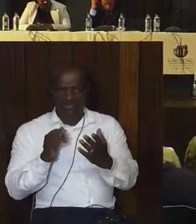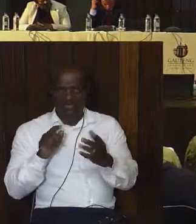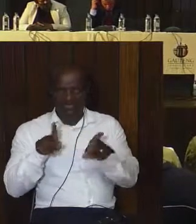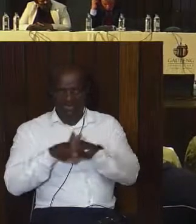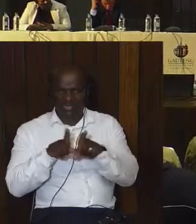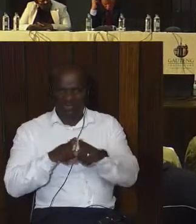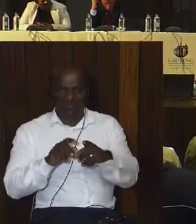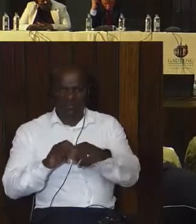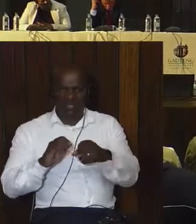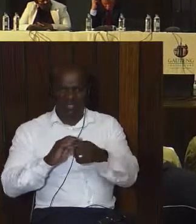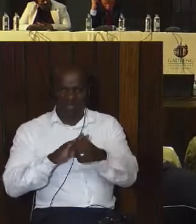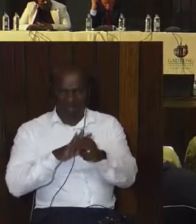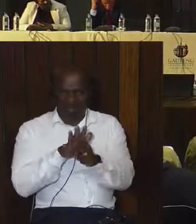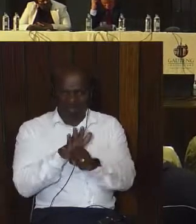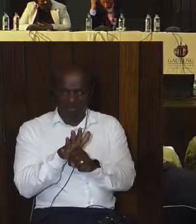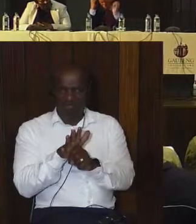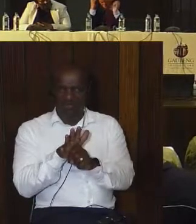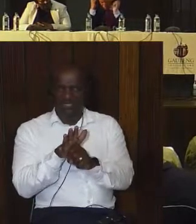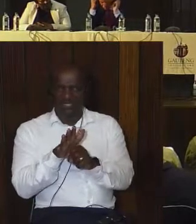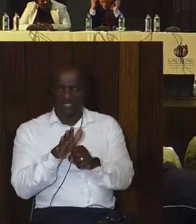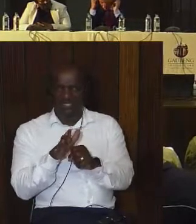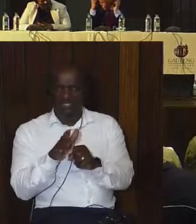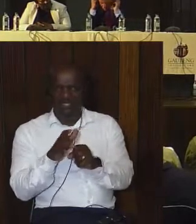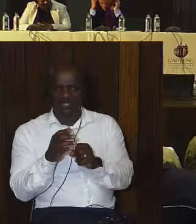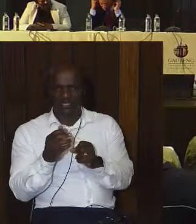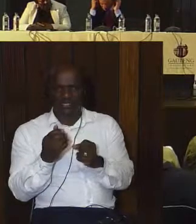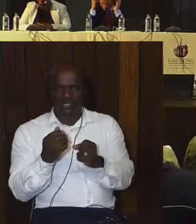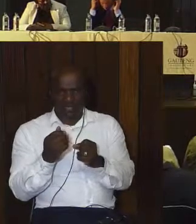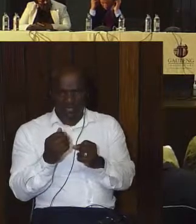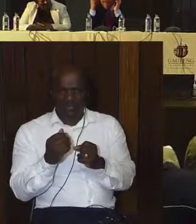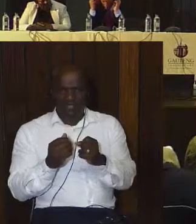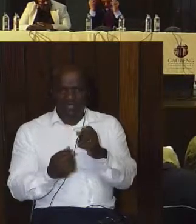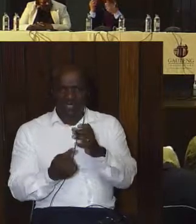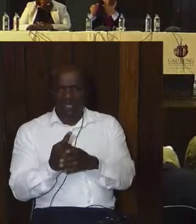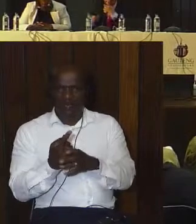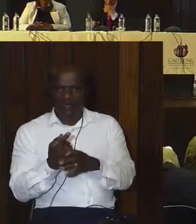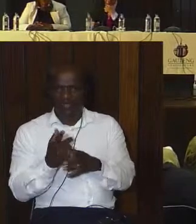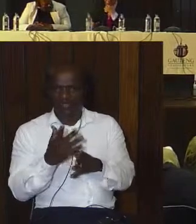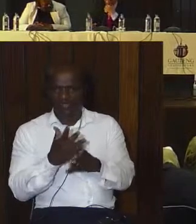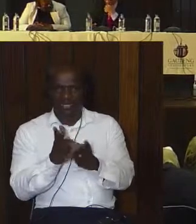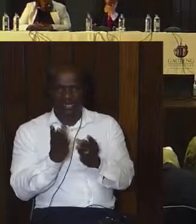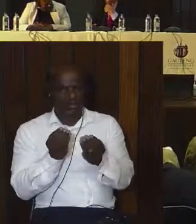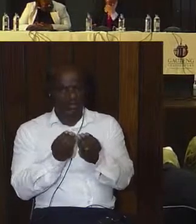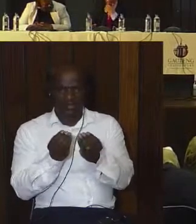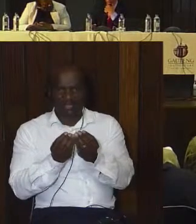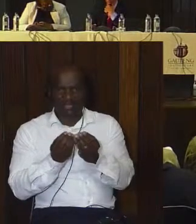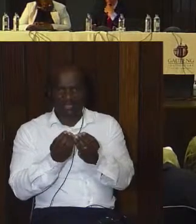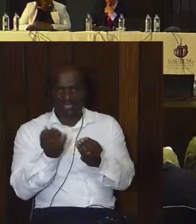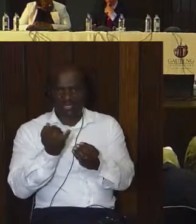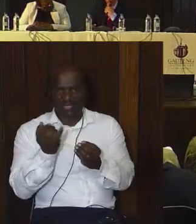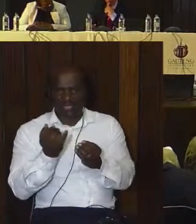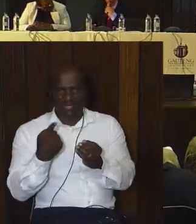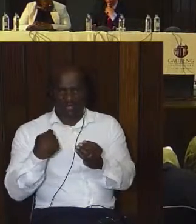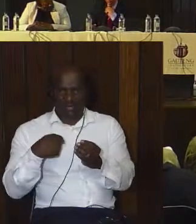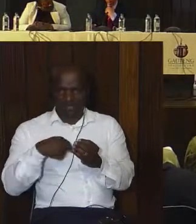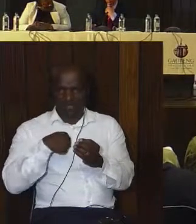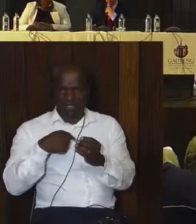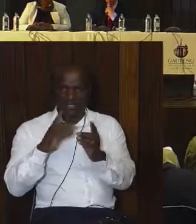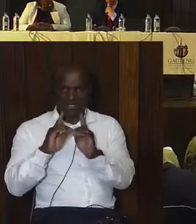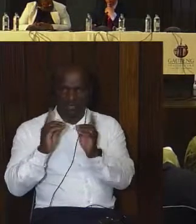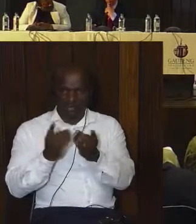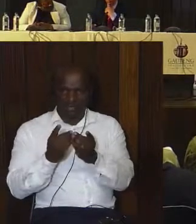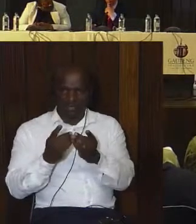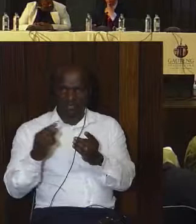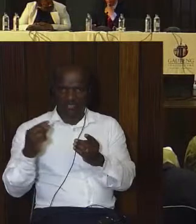the many things that can come across. There should be a means in which we, the department or